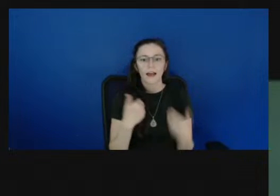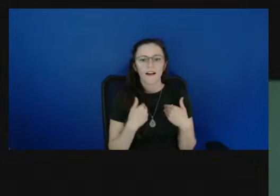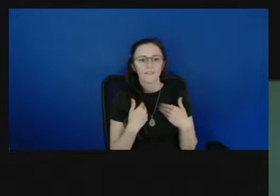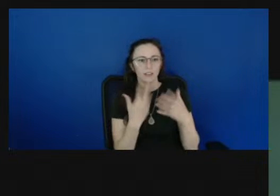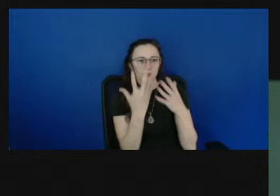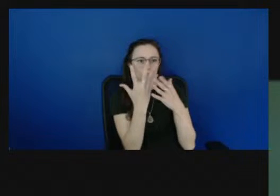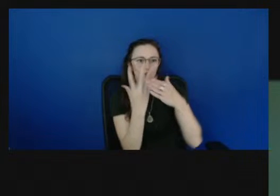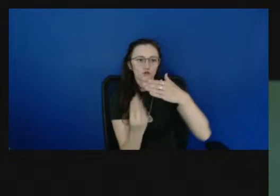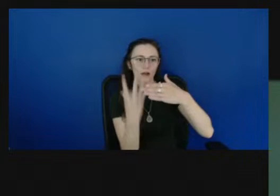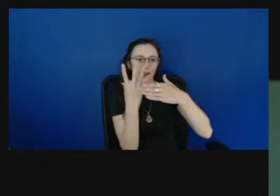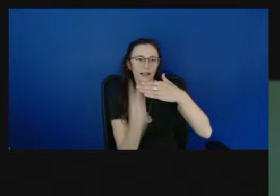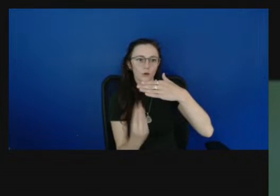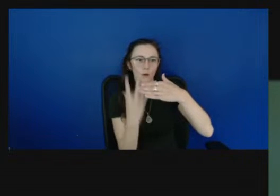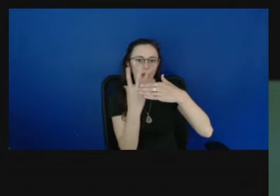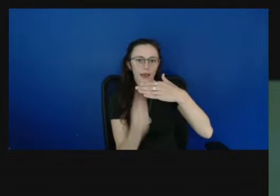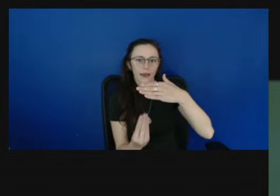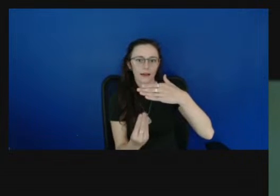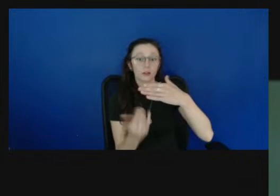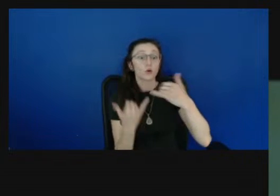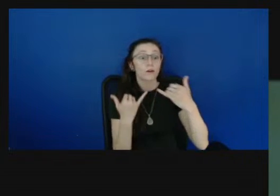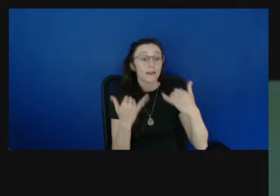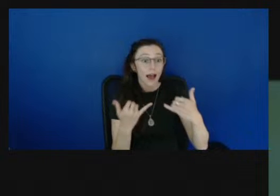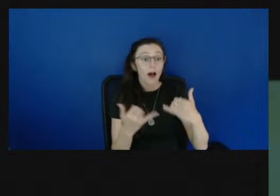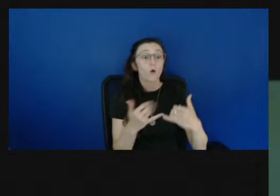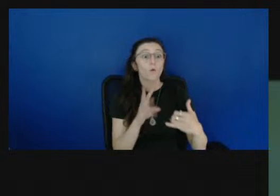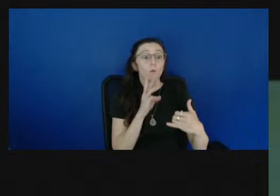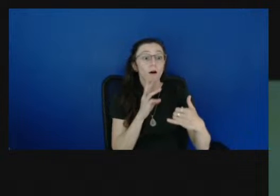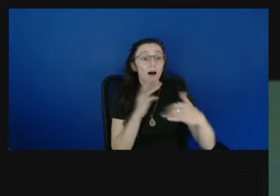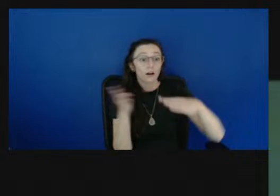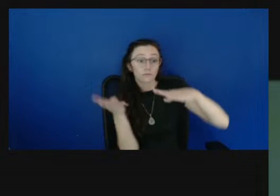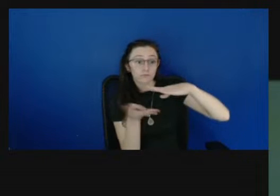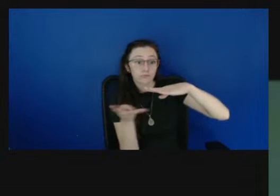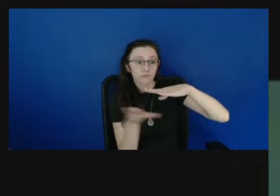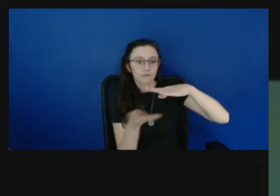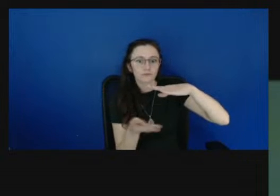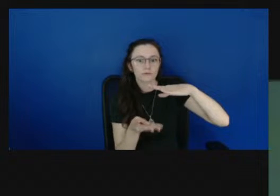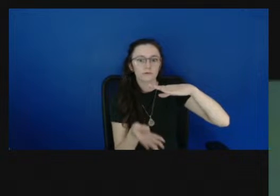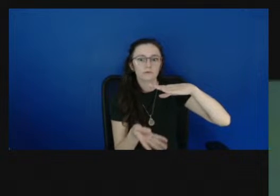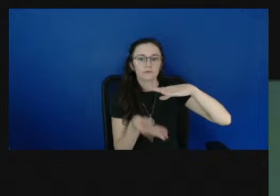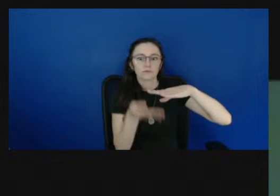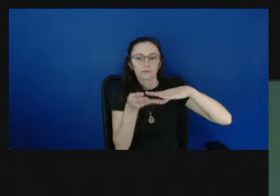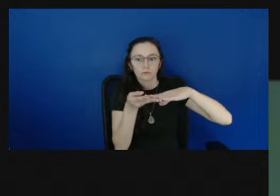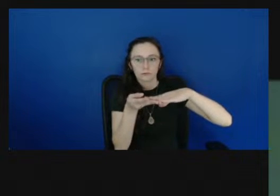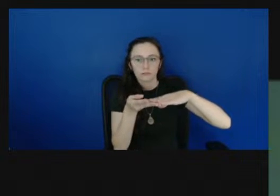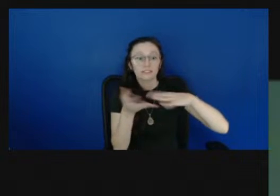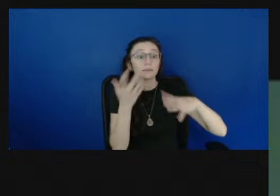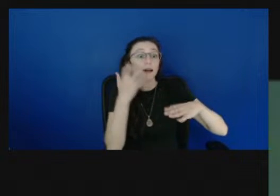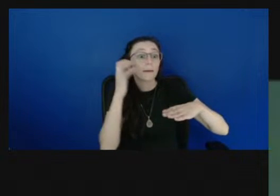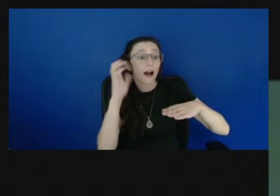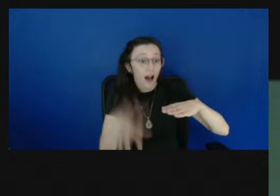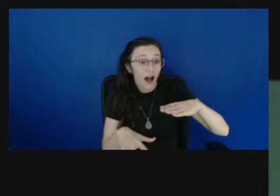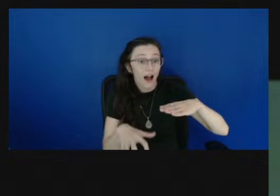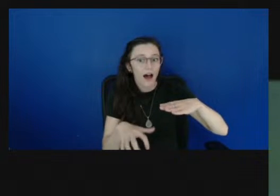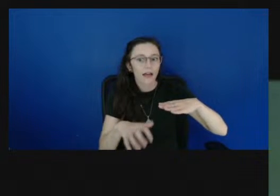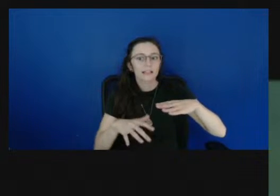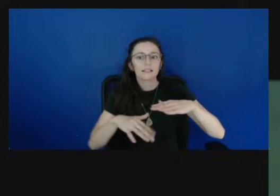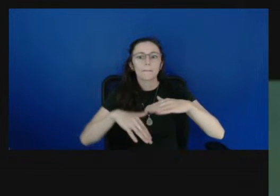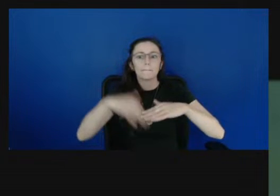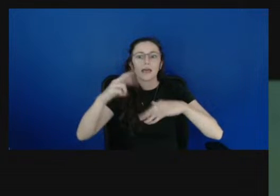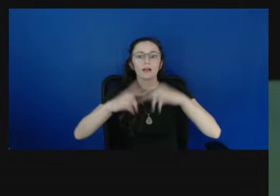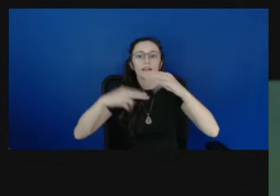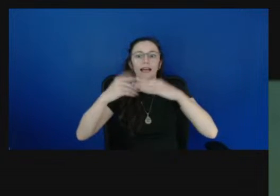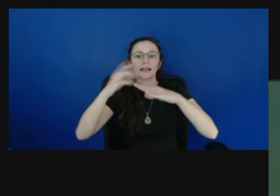the water table, groundwater is now pouring into the hot conduit. The groundwater is heated by the conduit and is billowing off as